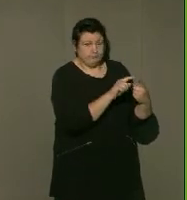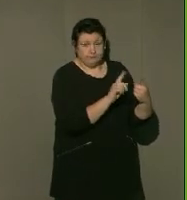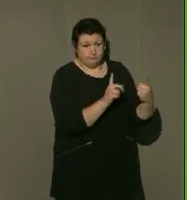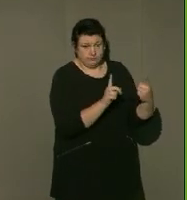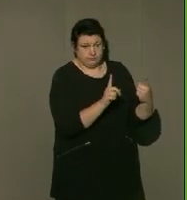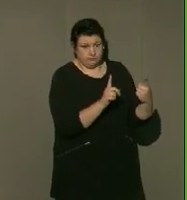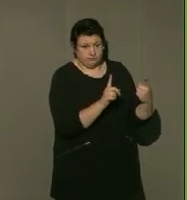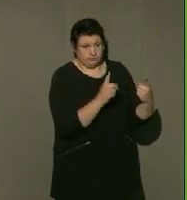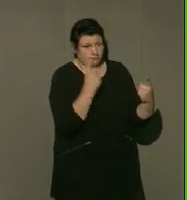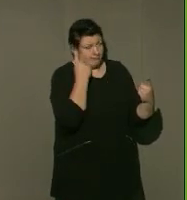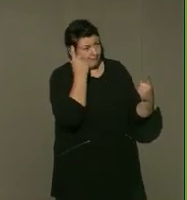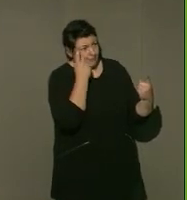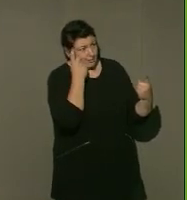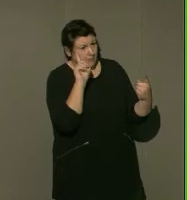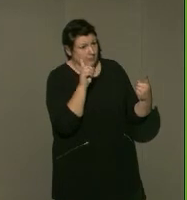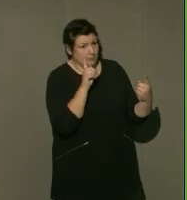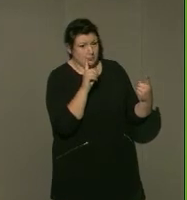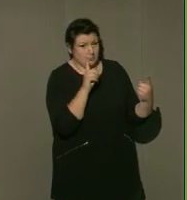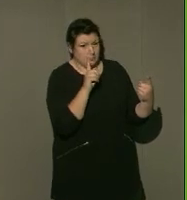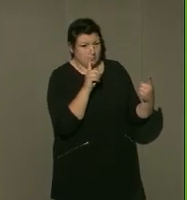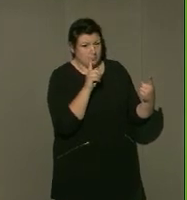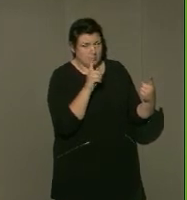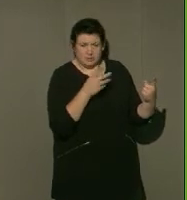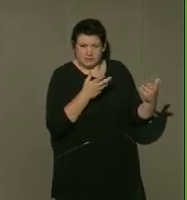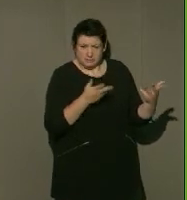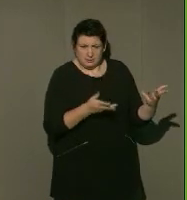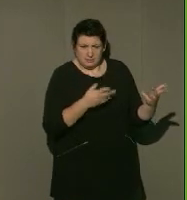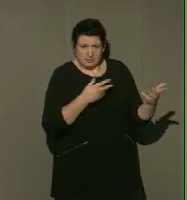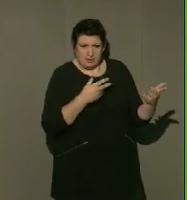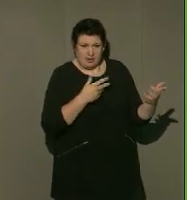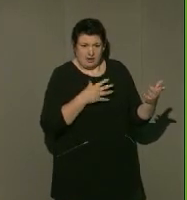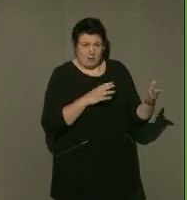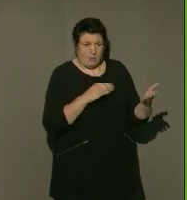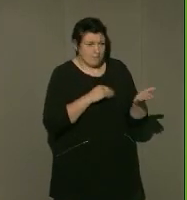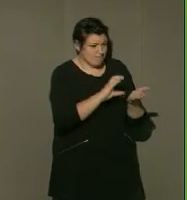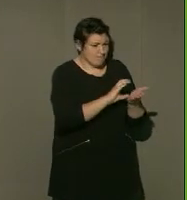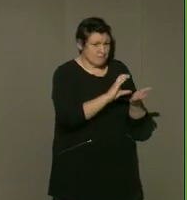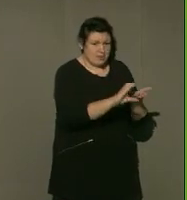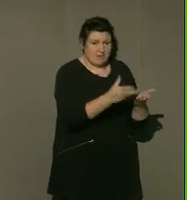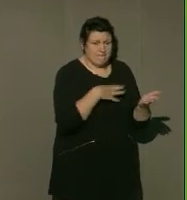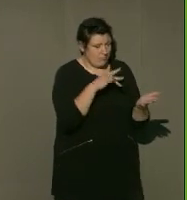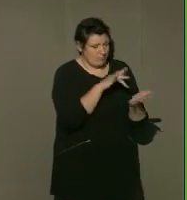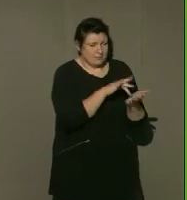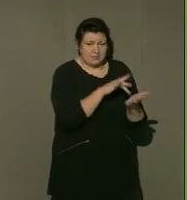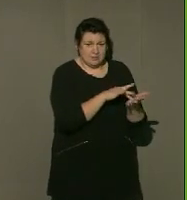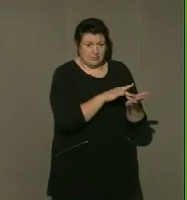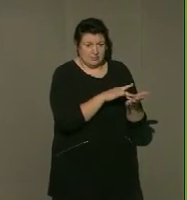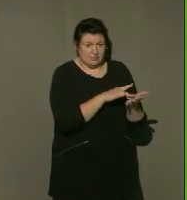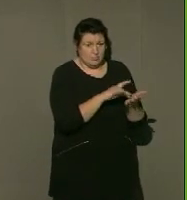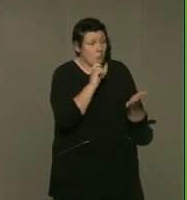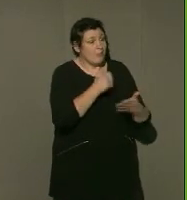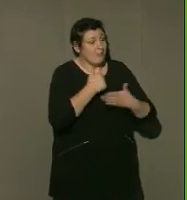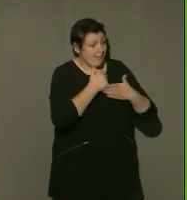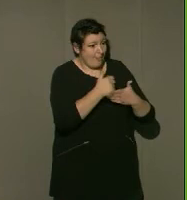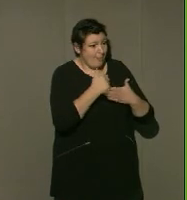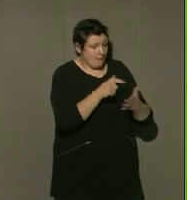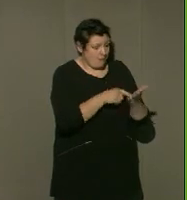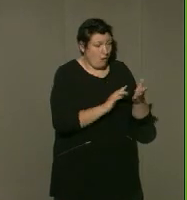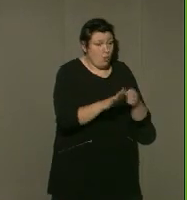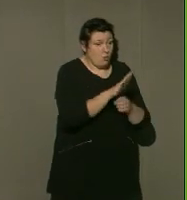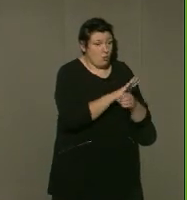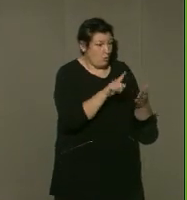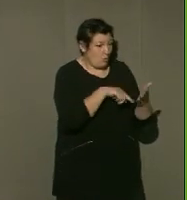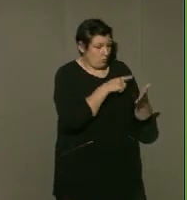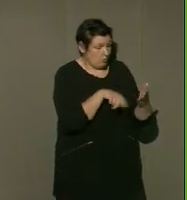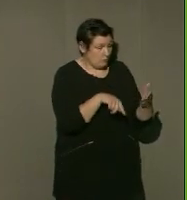think about the section about capitations, because money from the centre of the party is one of the things that is almost going to certainly help you in your local elections. The second one is